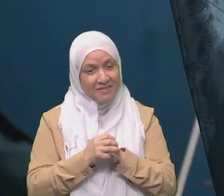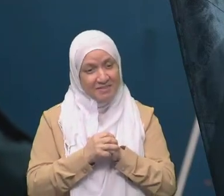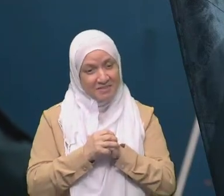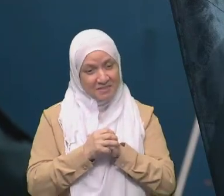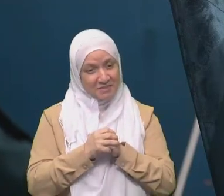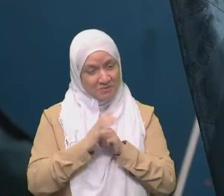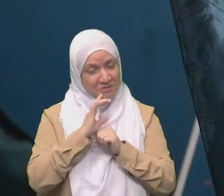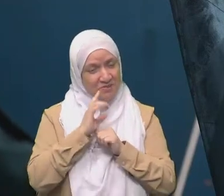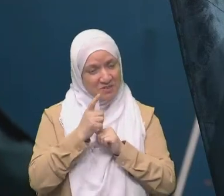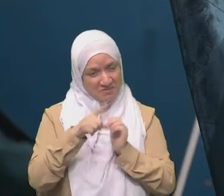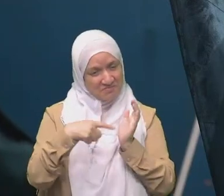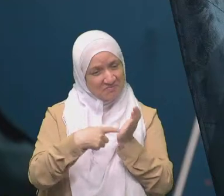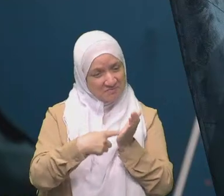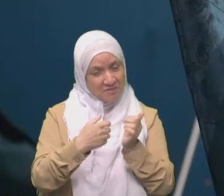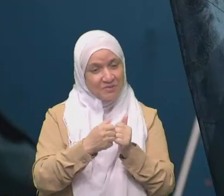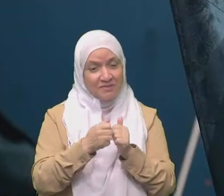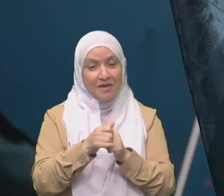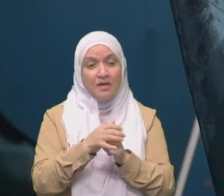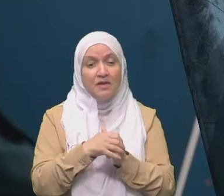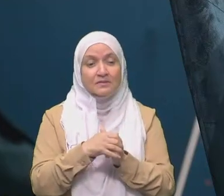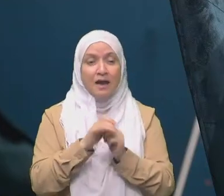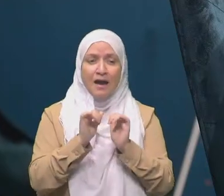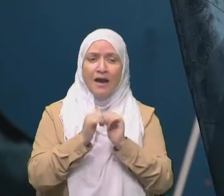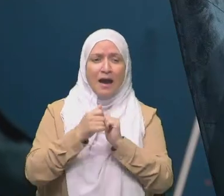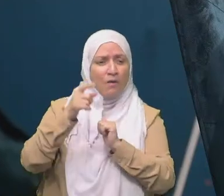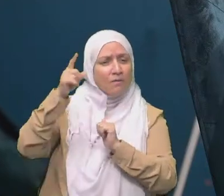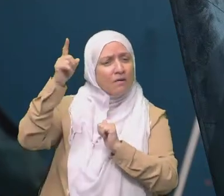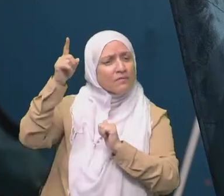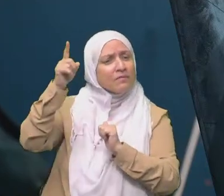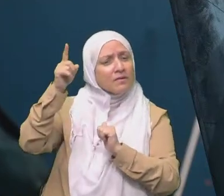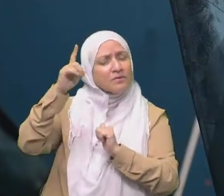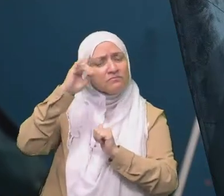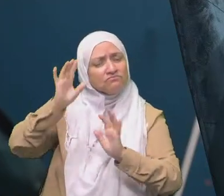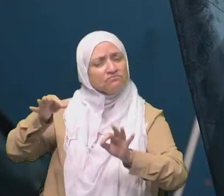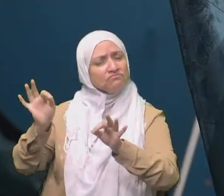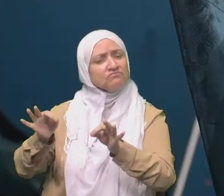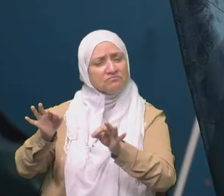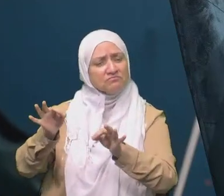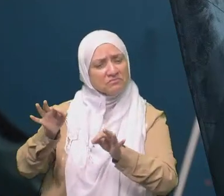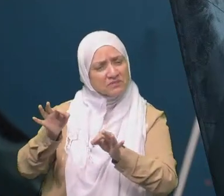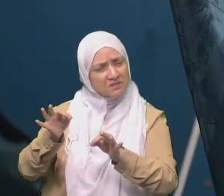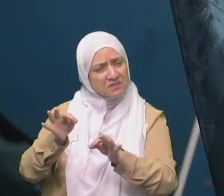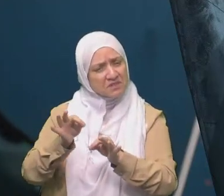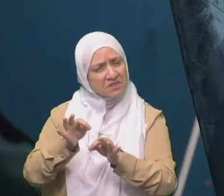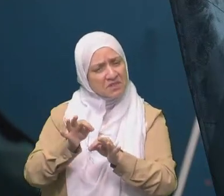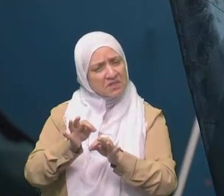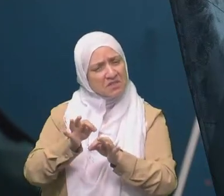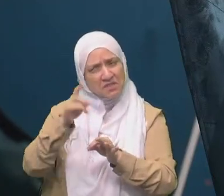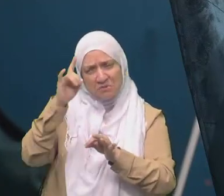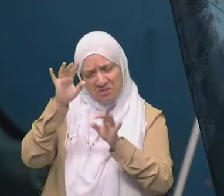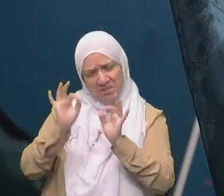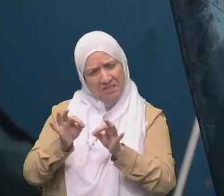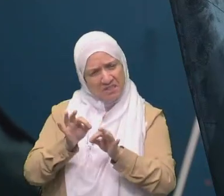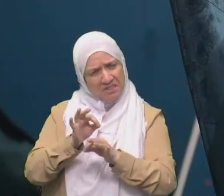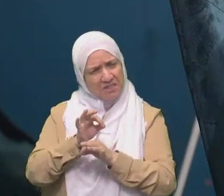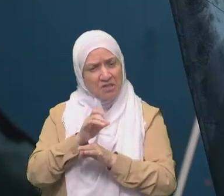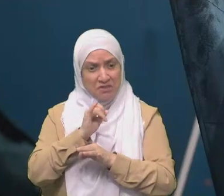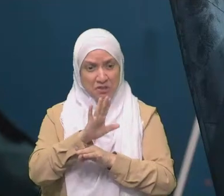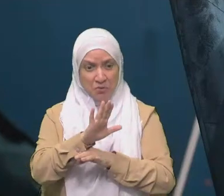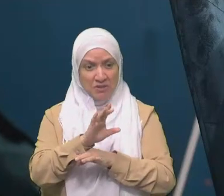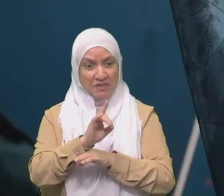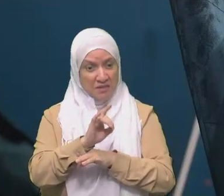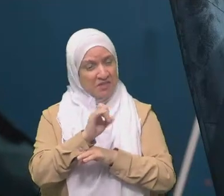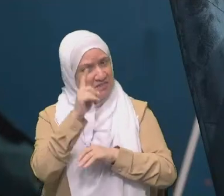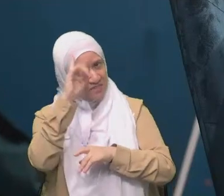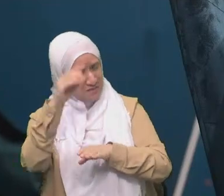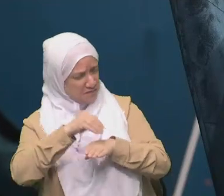decreed something, how your dua can affect that by the ultimate knowledge of Allah subhanahu wa ta'ala. If you make in dua at some point, this will